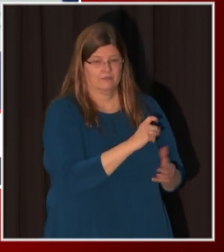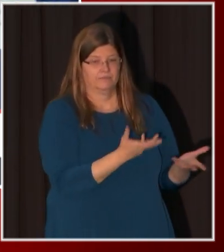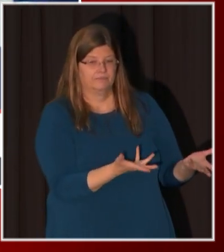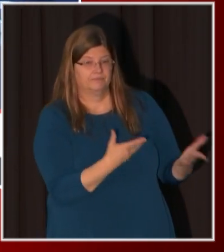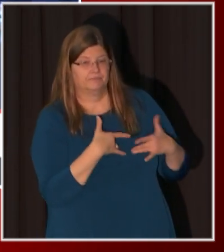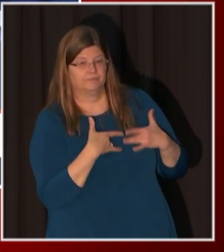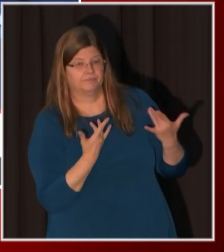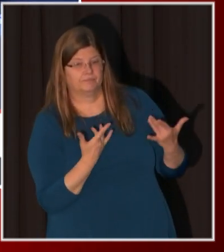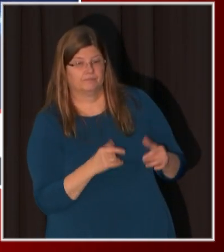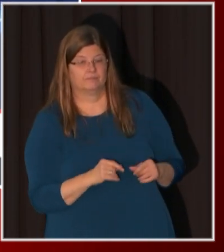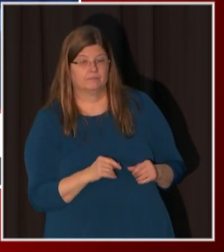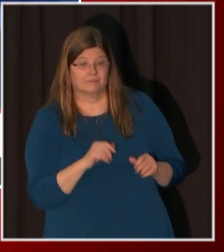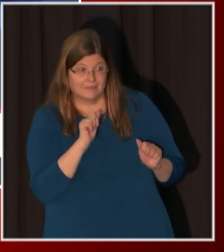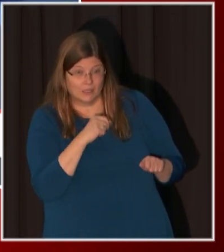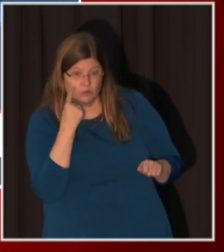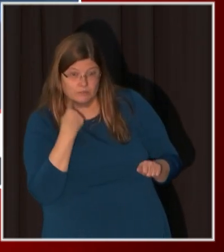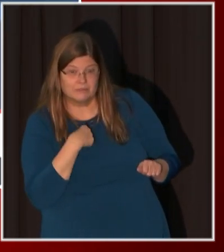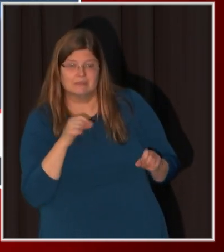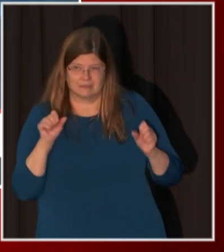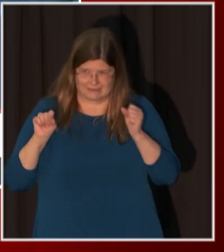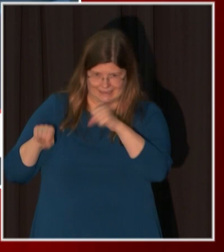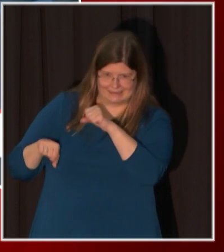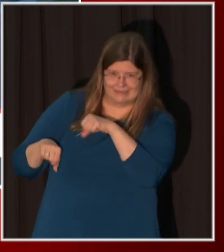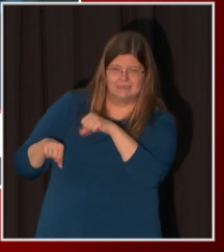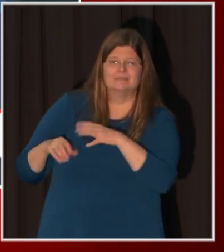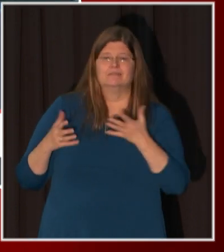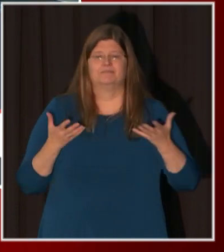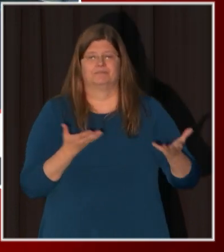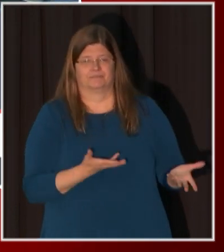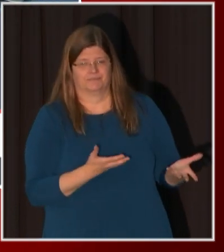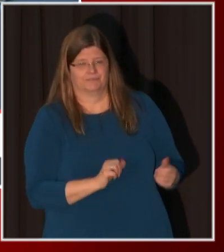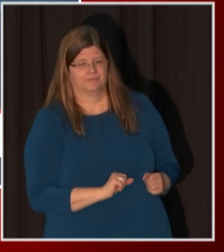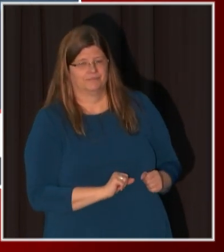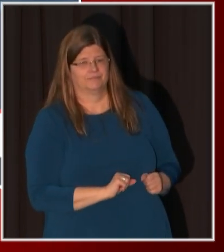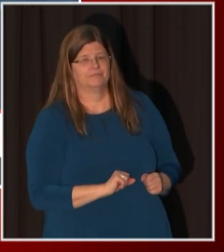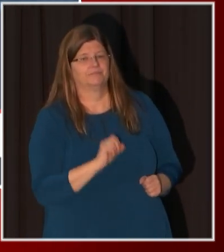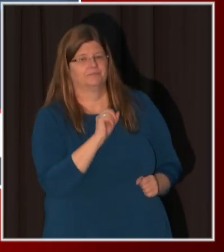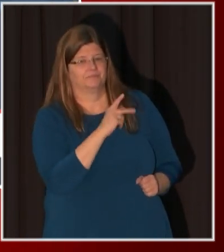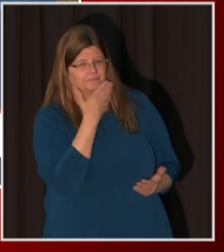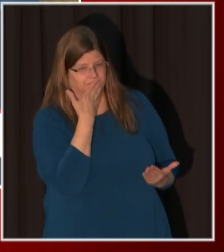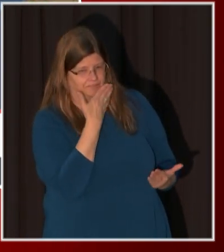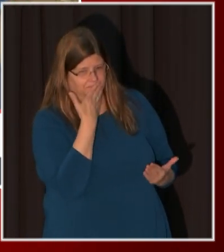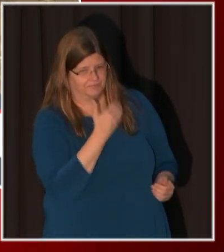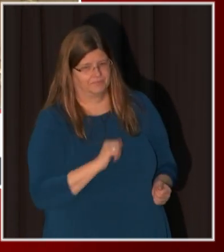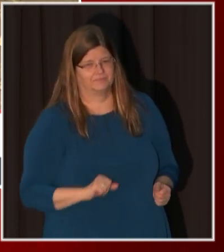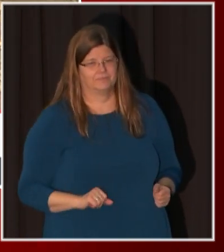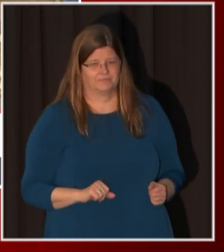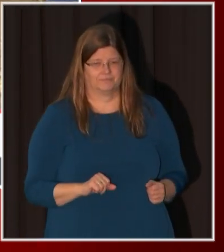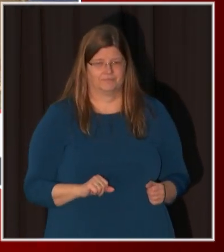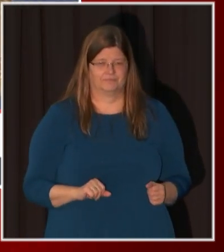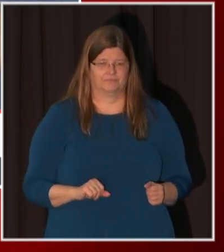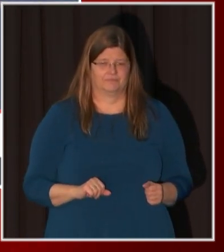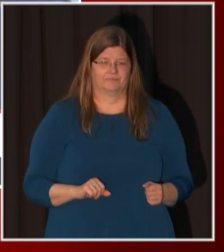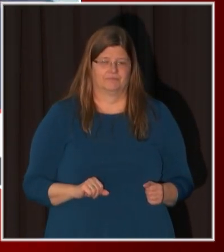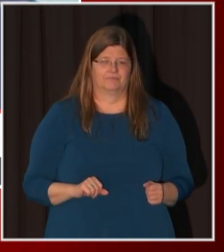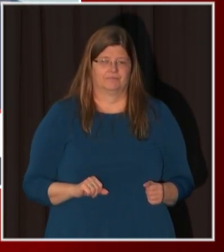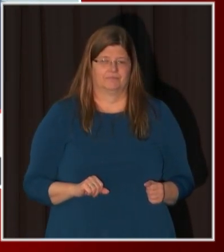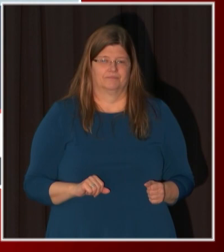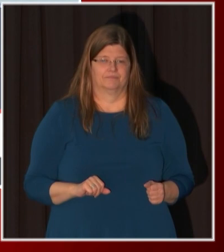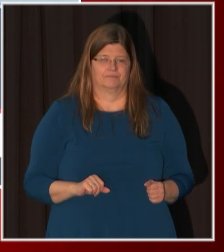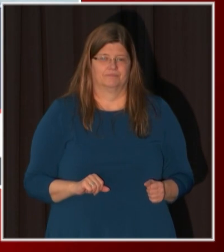Can you hear me okay? I can hear you. Okay, thank you. I'm wondering if you could talk a little bit